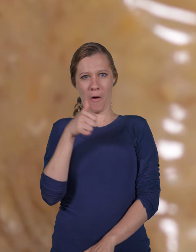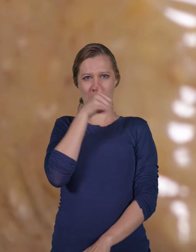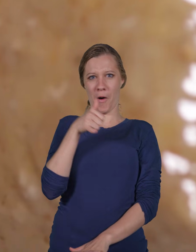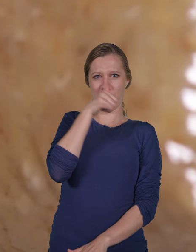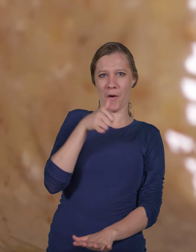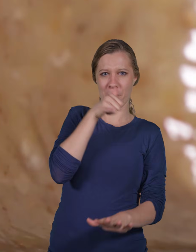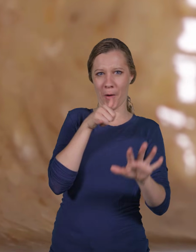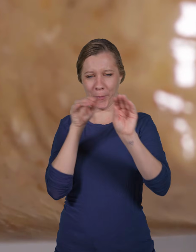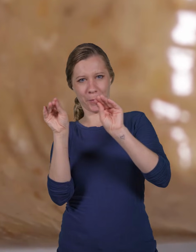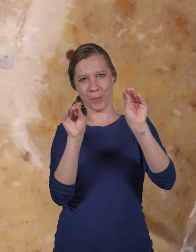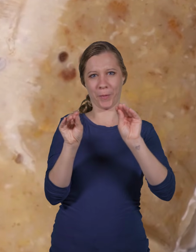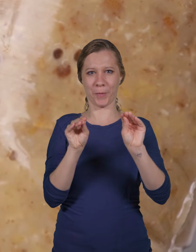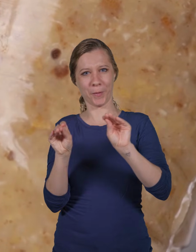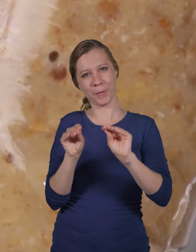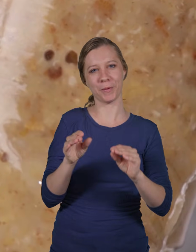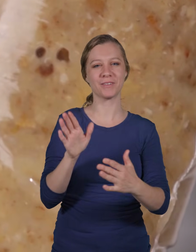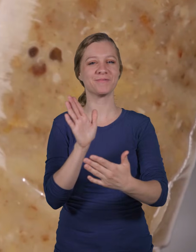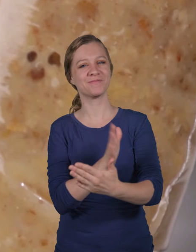Whoa, whoa, whoa, whoa, whoa, whoa, whoa.